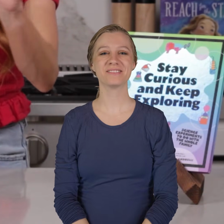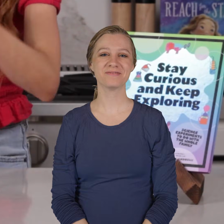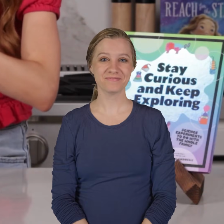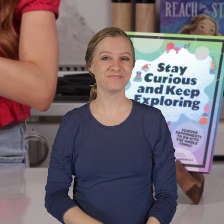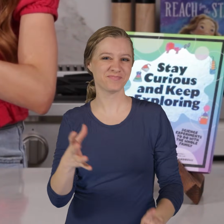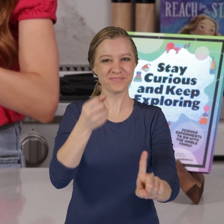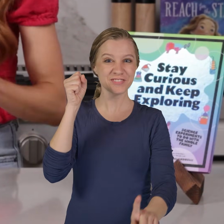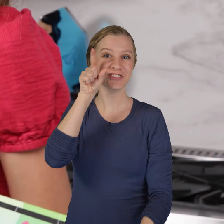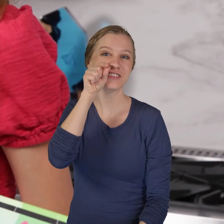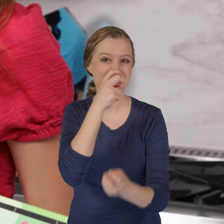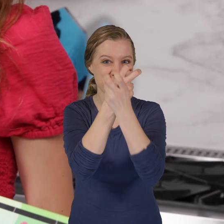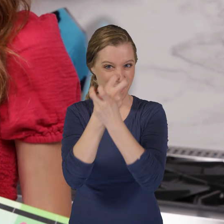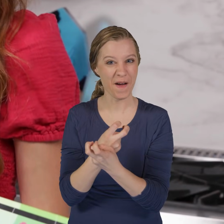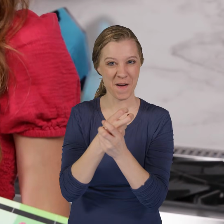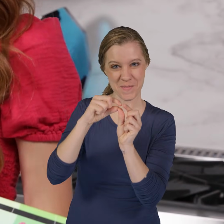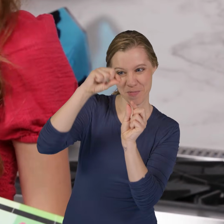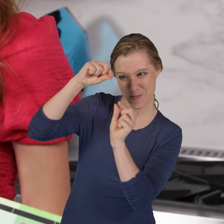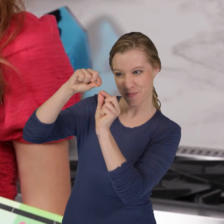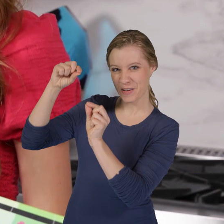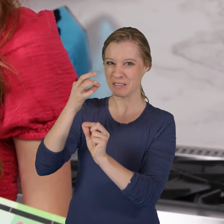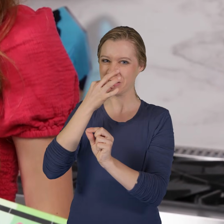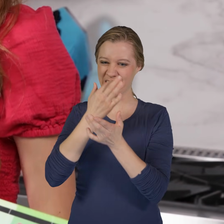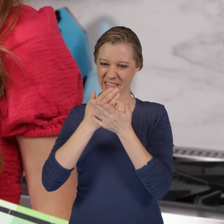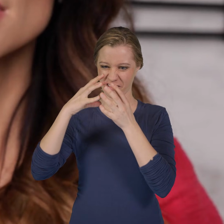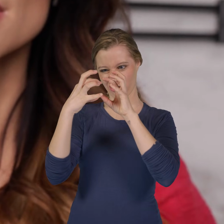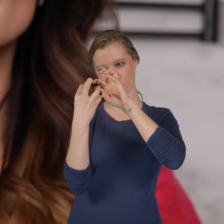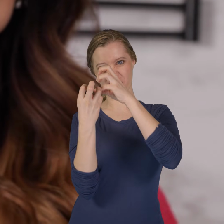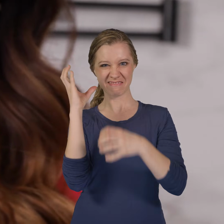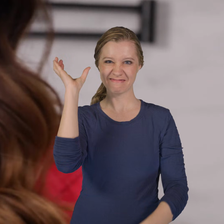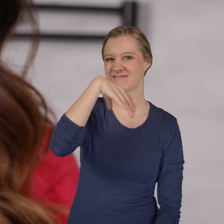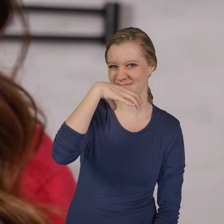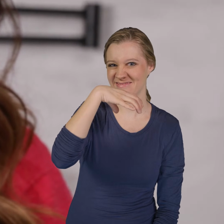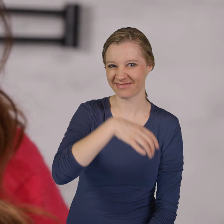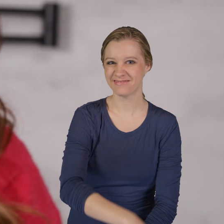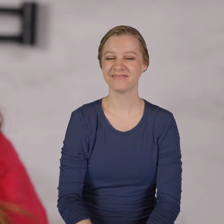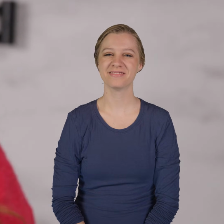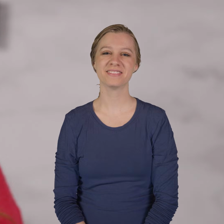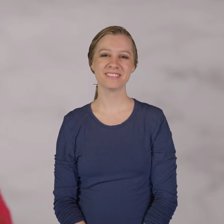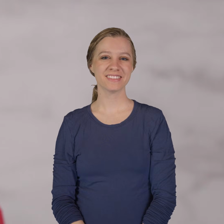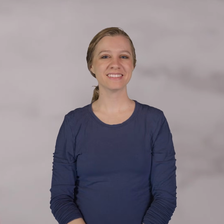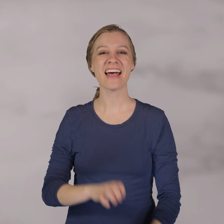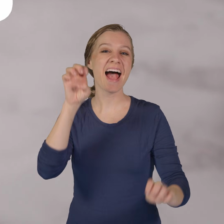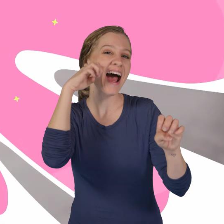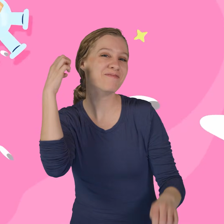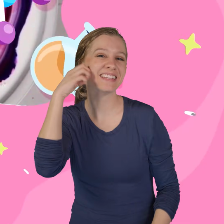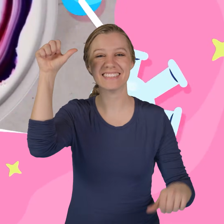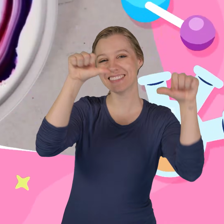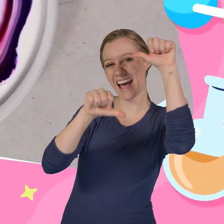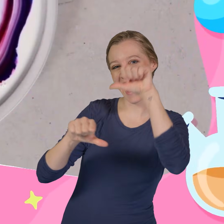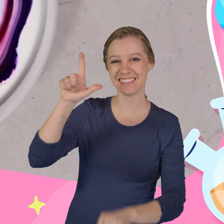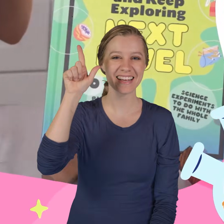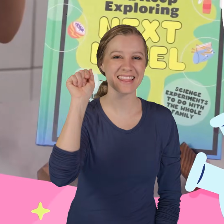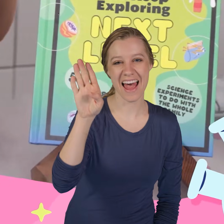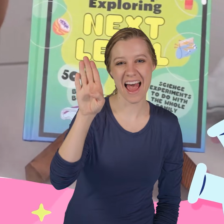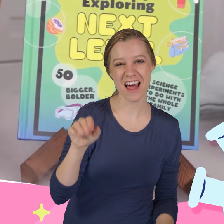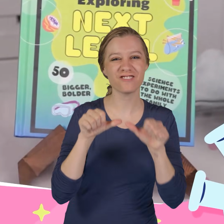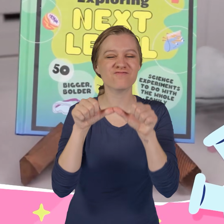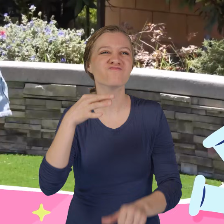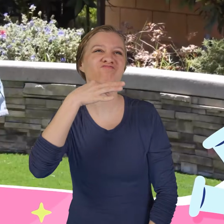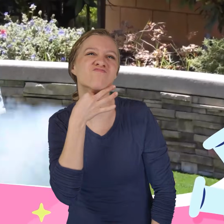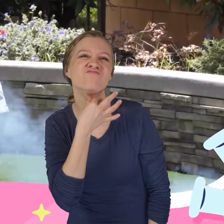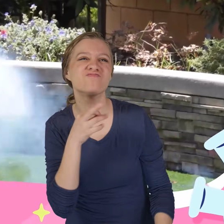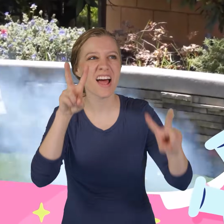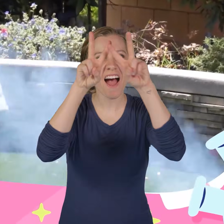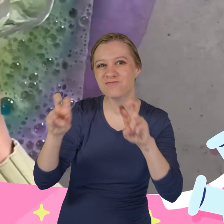space and science. So grab your chicken bones because things are about to get weird. Emily's